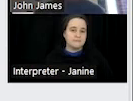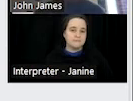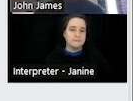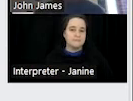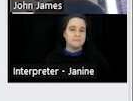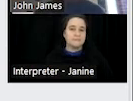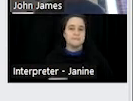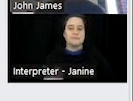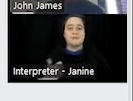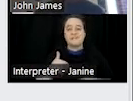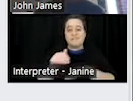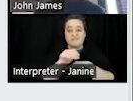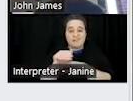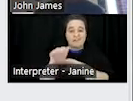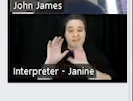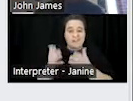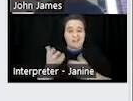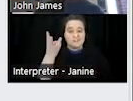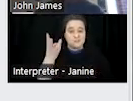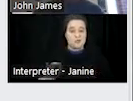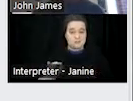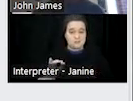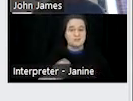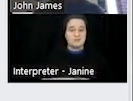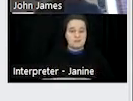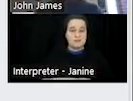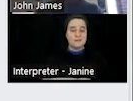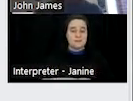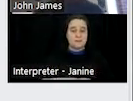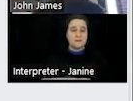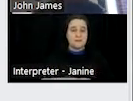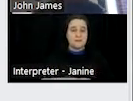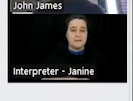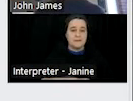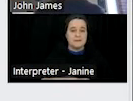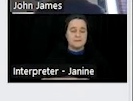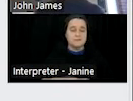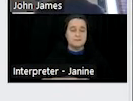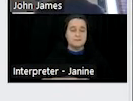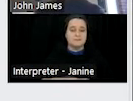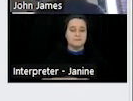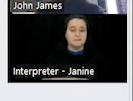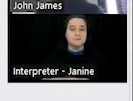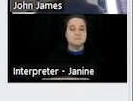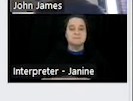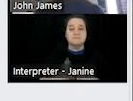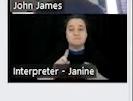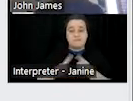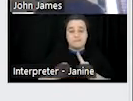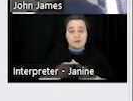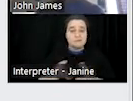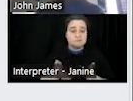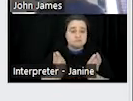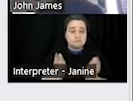night classes on Wednesdays. I talk to friends and